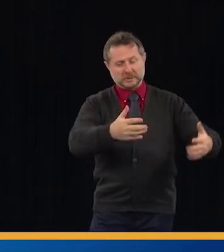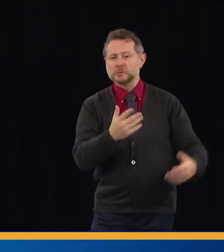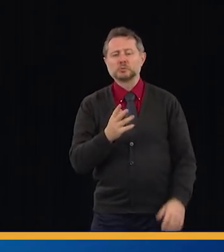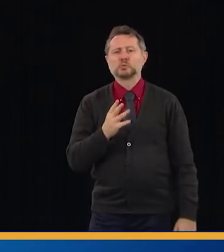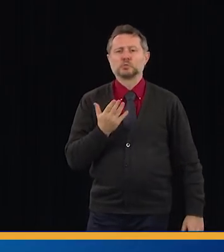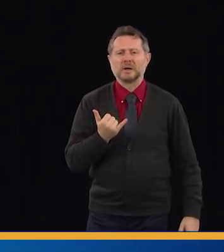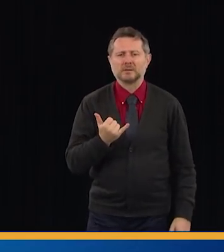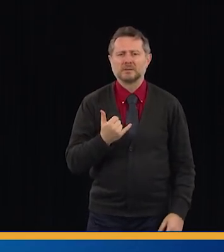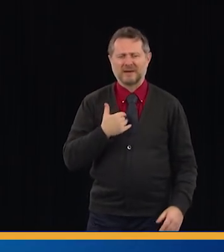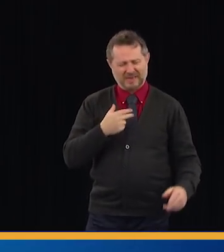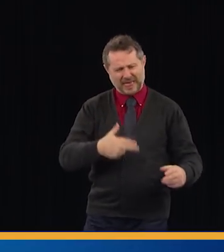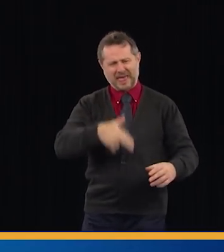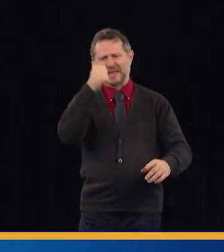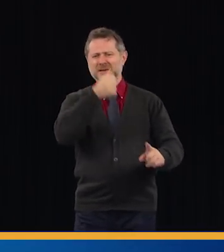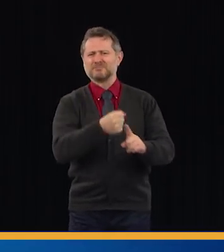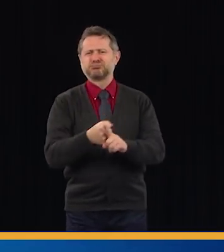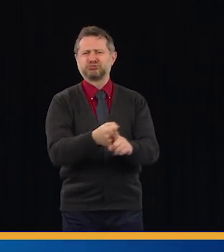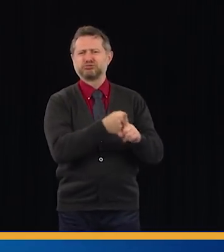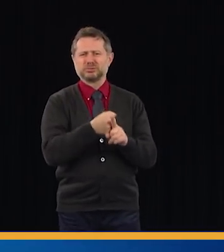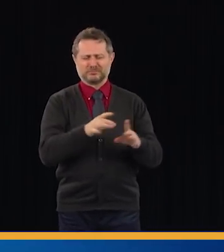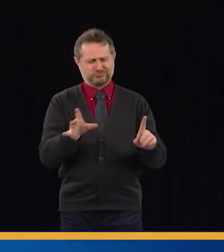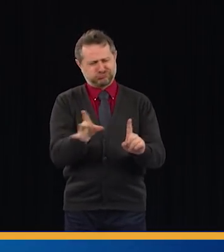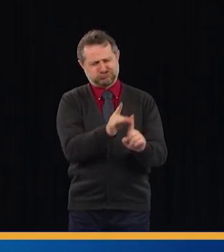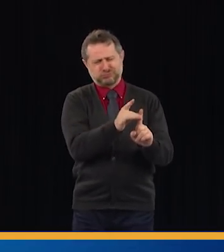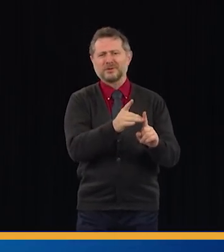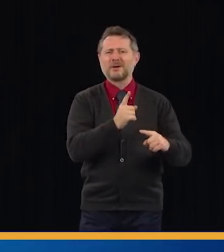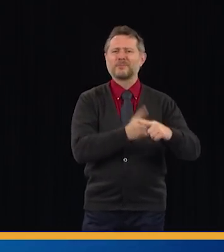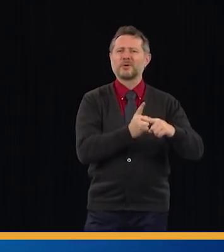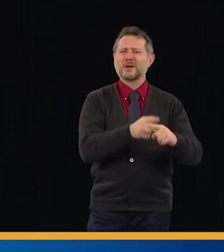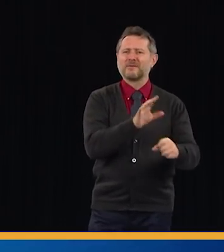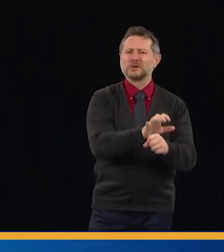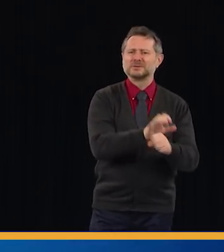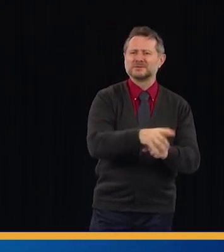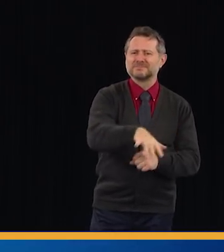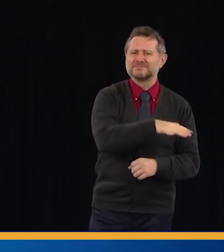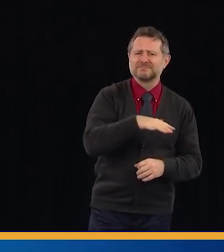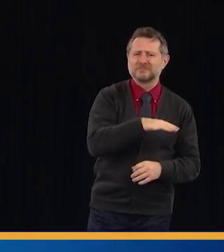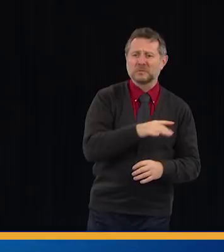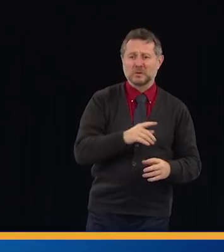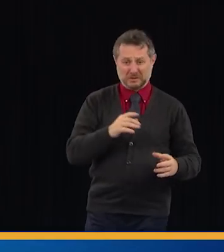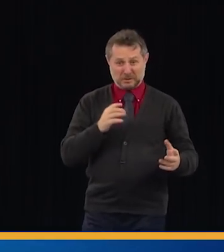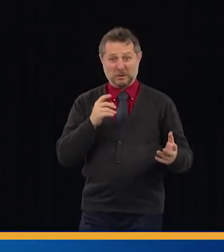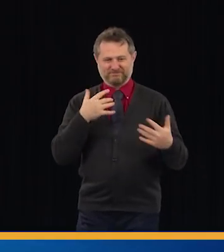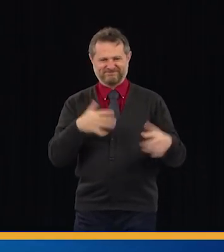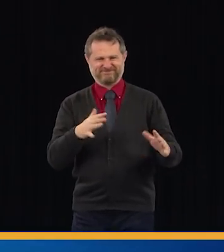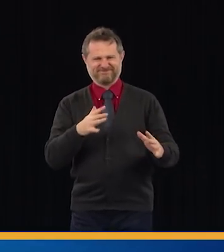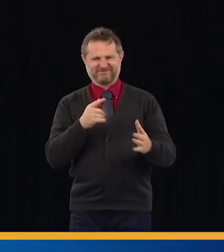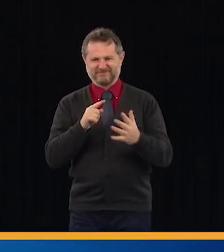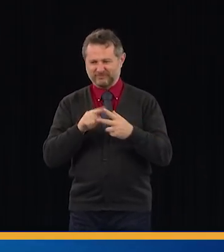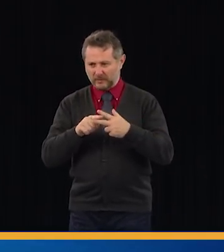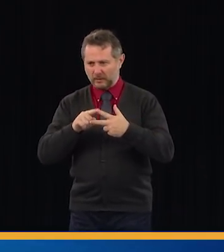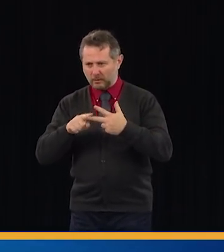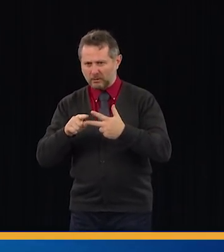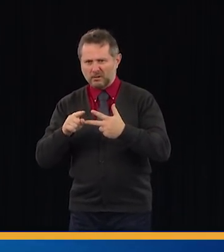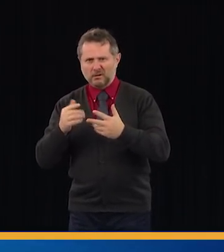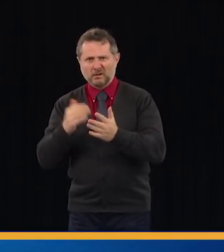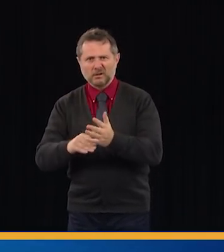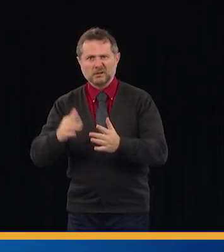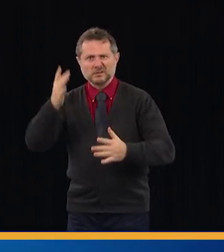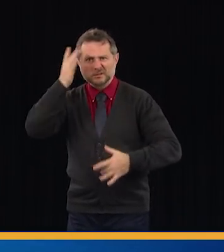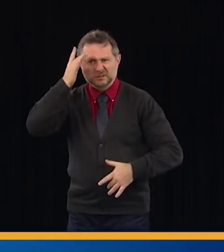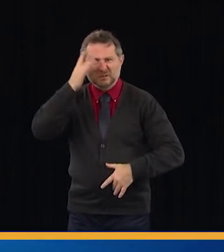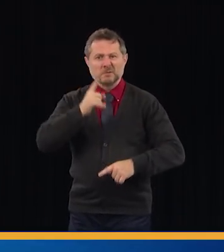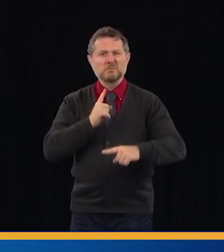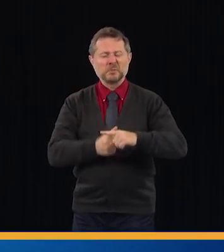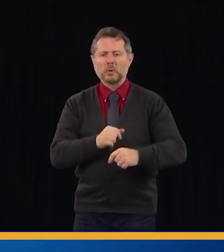higher rates of infection? I get the comorbidity. I get the underlying illness issue. But what else is at play?